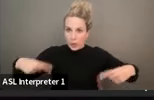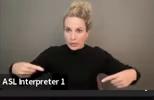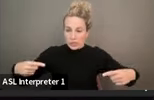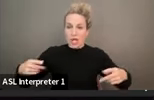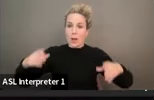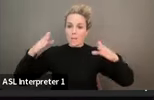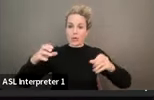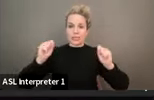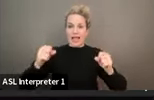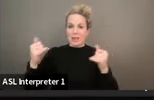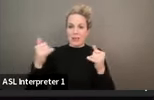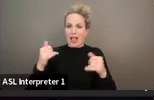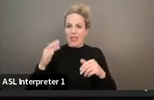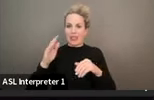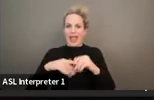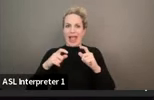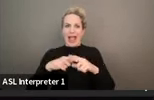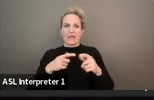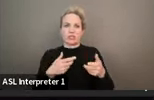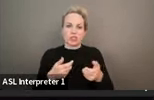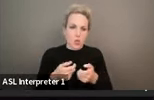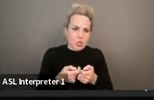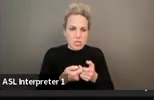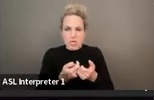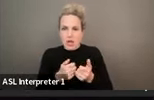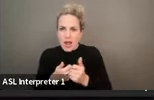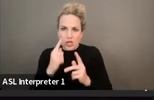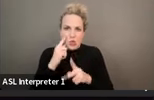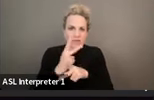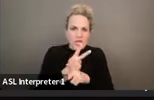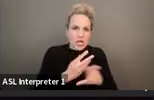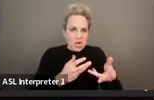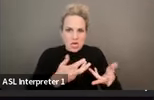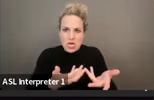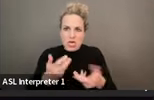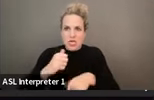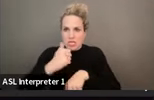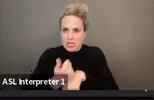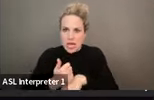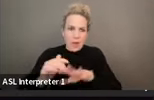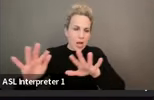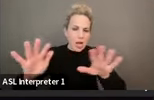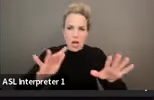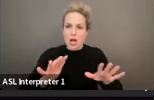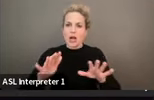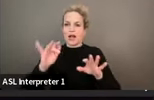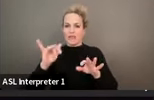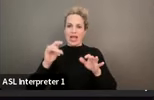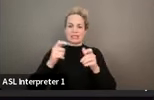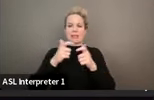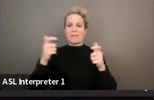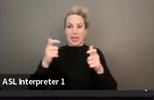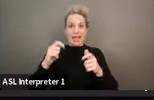just play instead of spending tremendous amounts of time with the setup part, which often is a very big